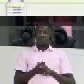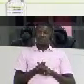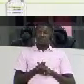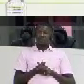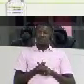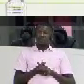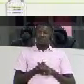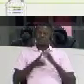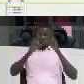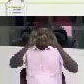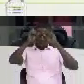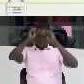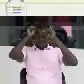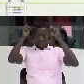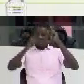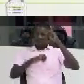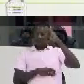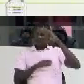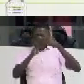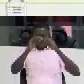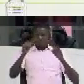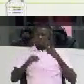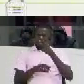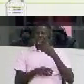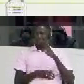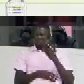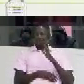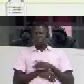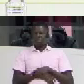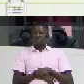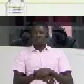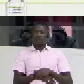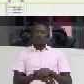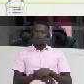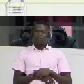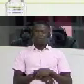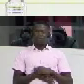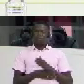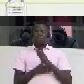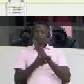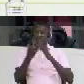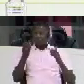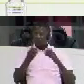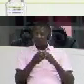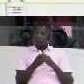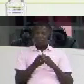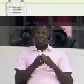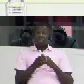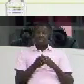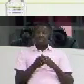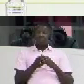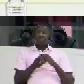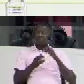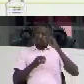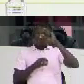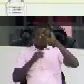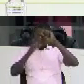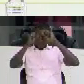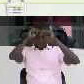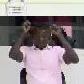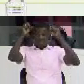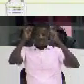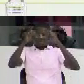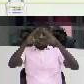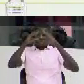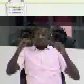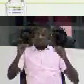nekk. I think he was from the State House. Was he part of the state guard at the State House? dafa bokkoon ci ñi nga xam ne ñoo doon